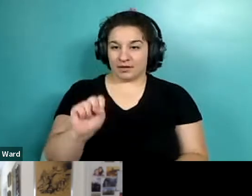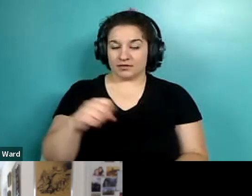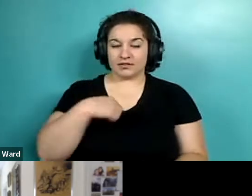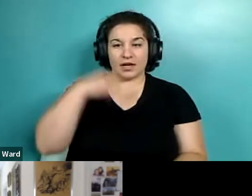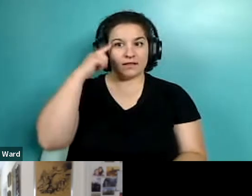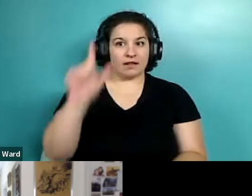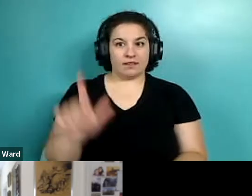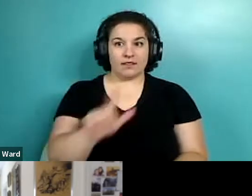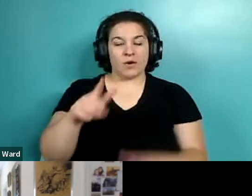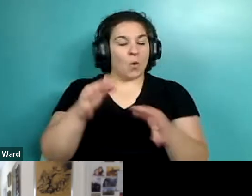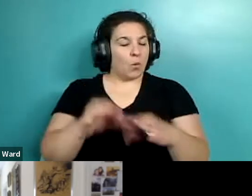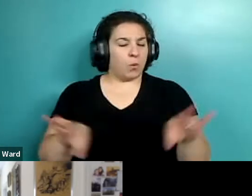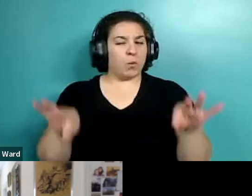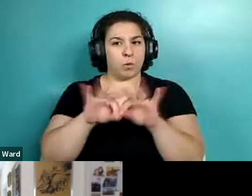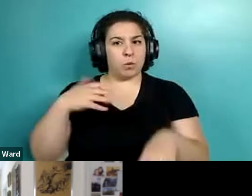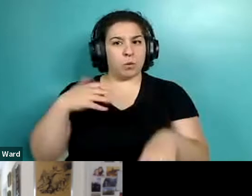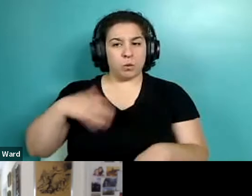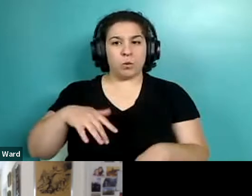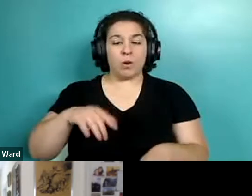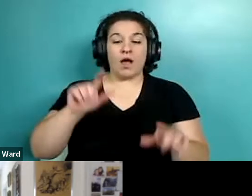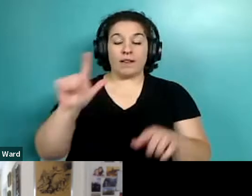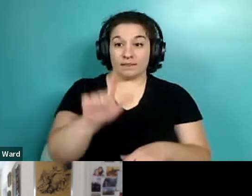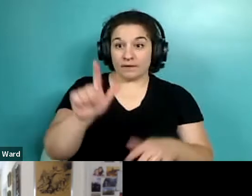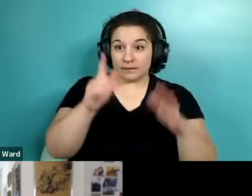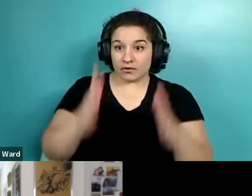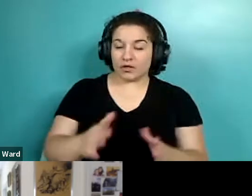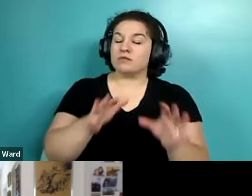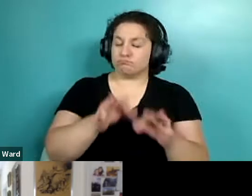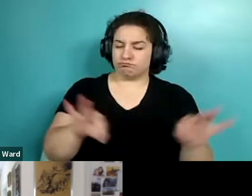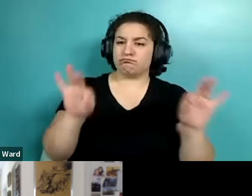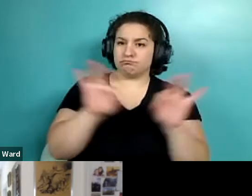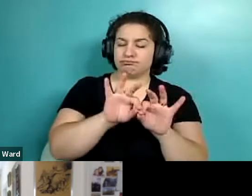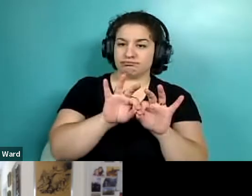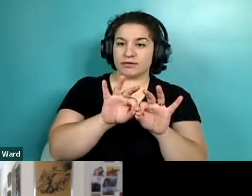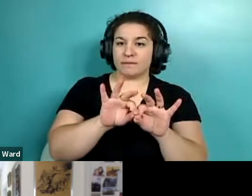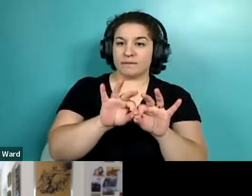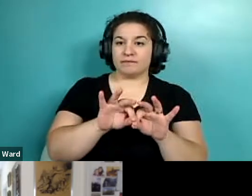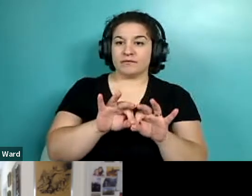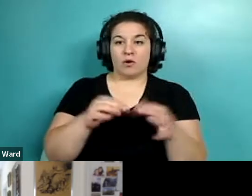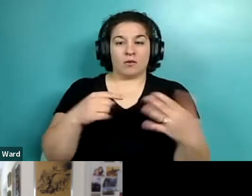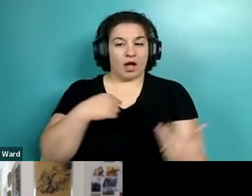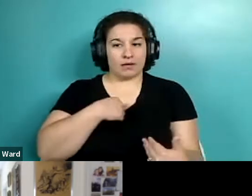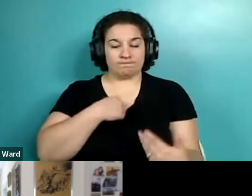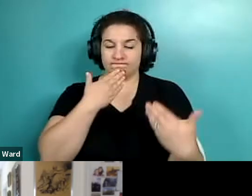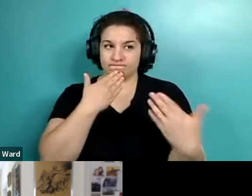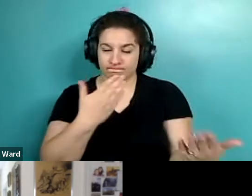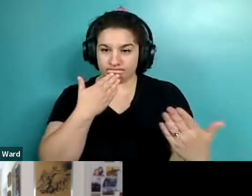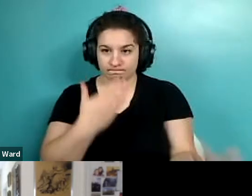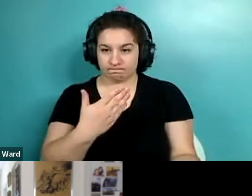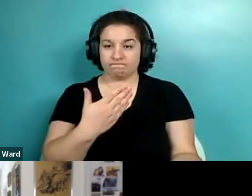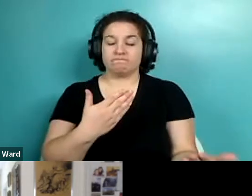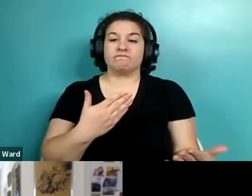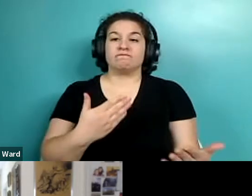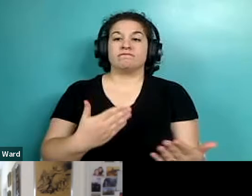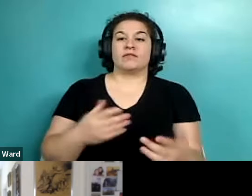and librarians are so very important. So my hat's off to you, given everything that